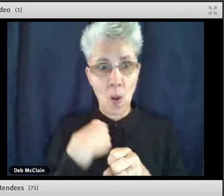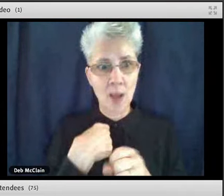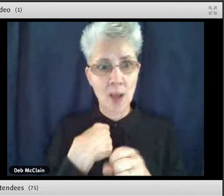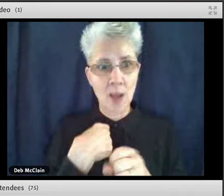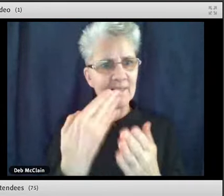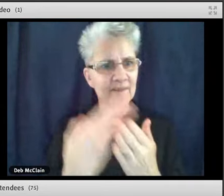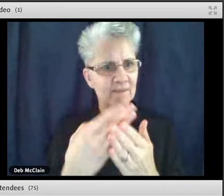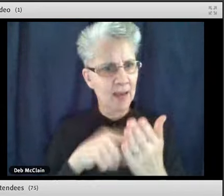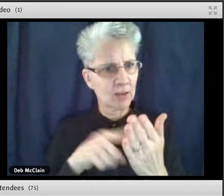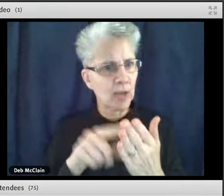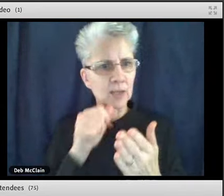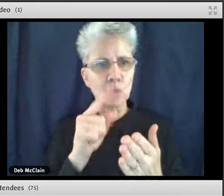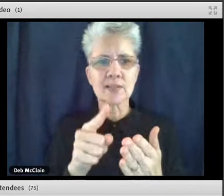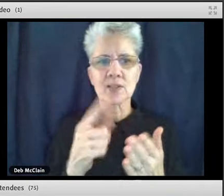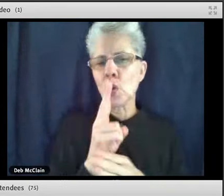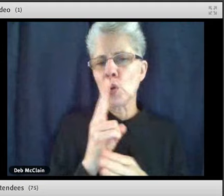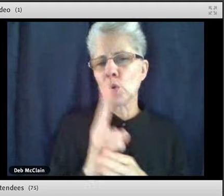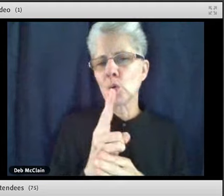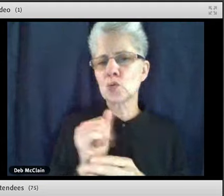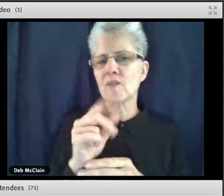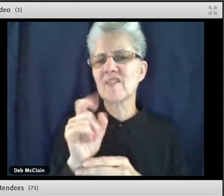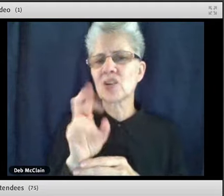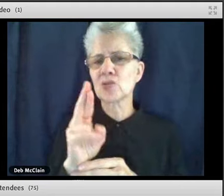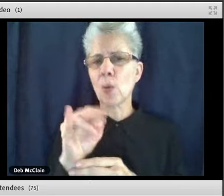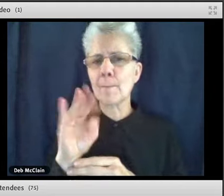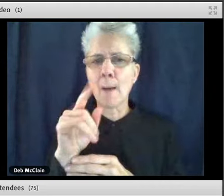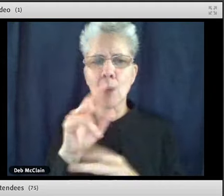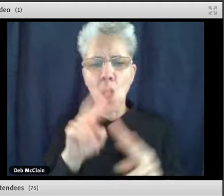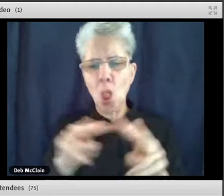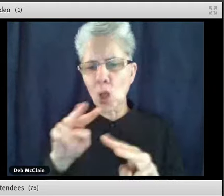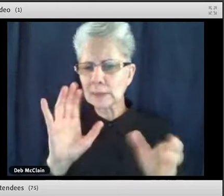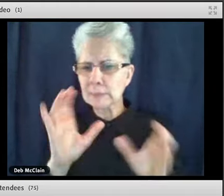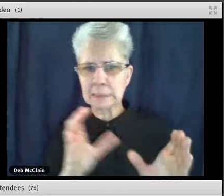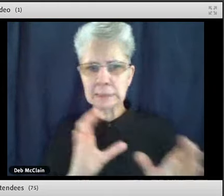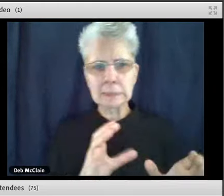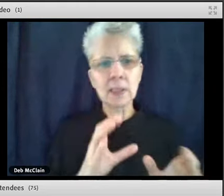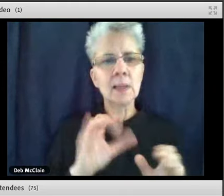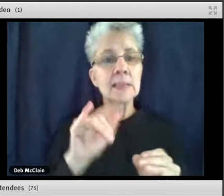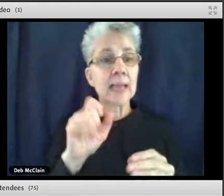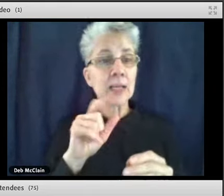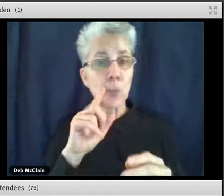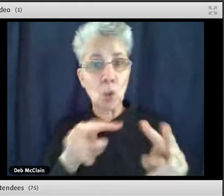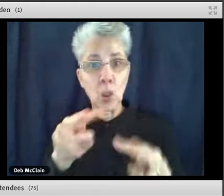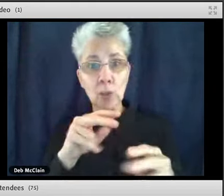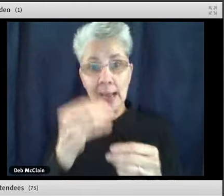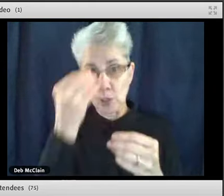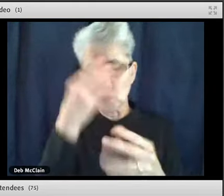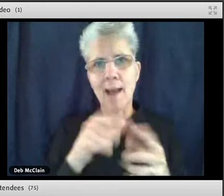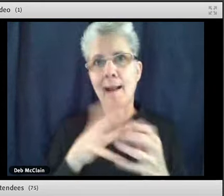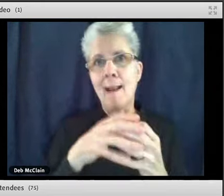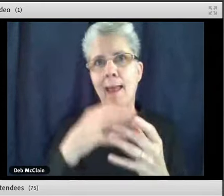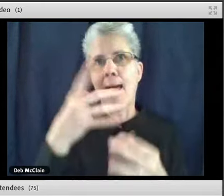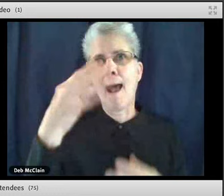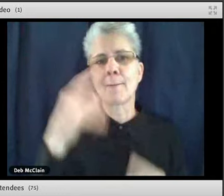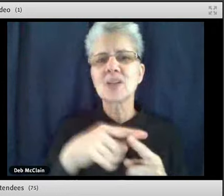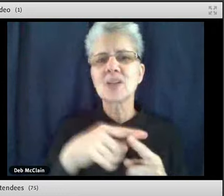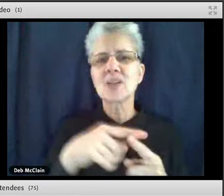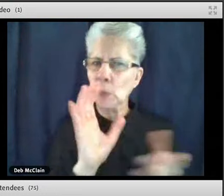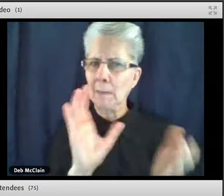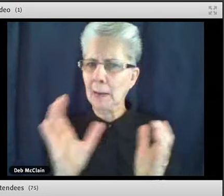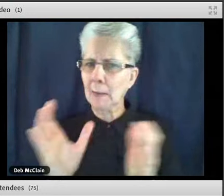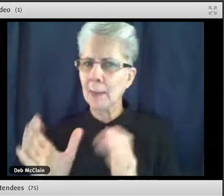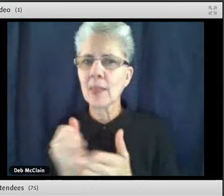panic. And knowing the facts is something that we can definitely control. Thank you very much. I know I went about 8 minutes